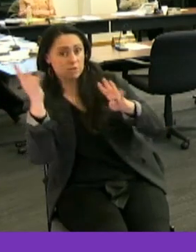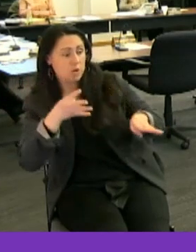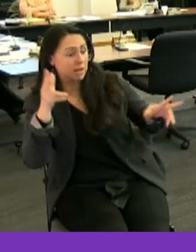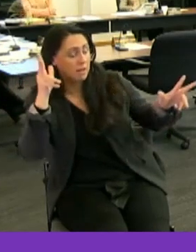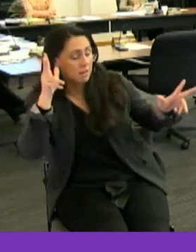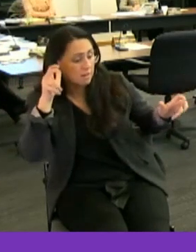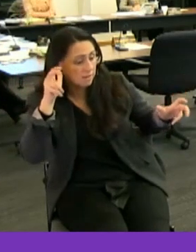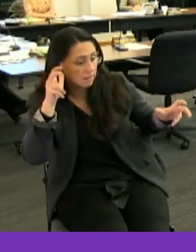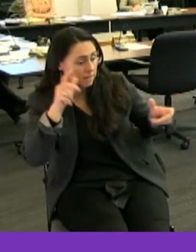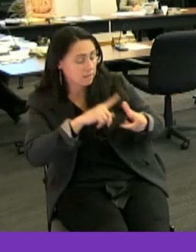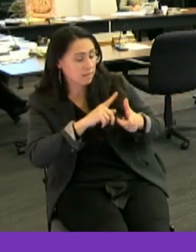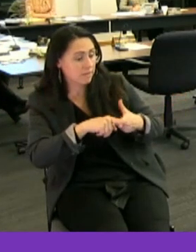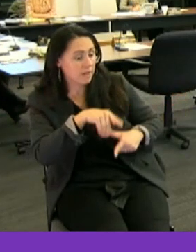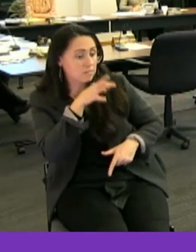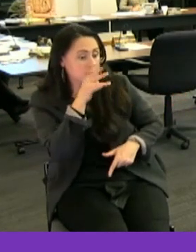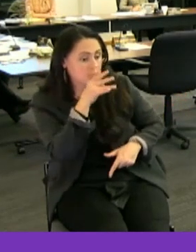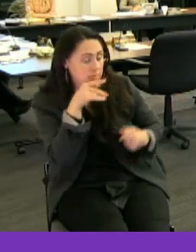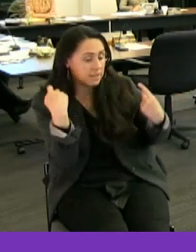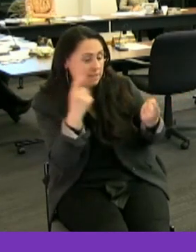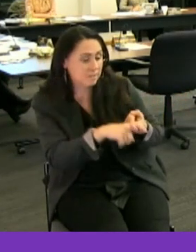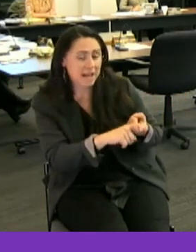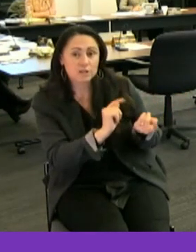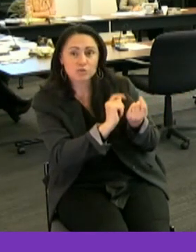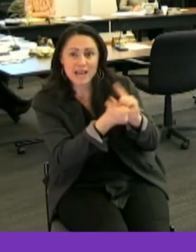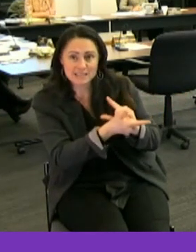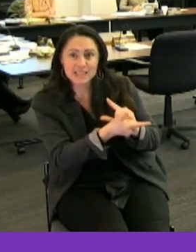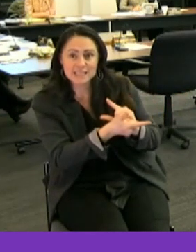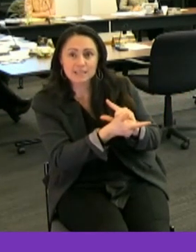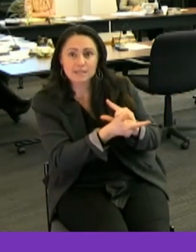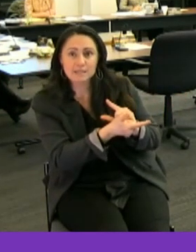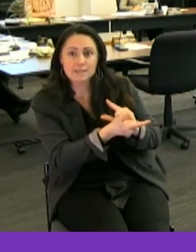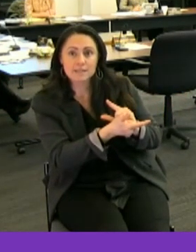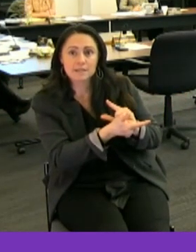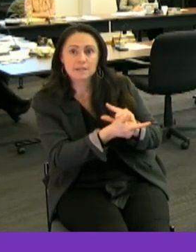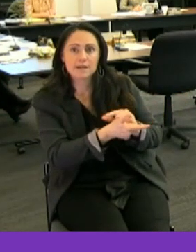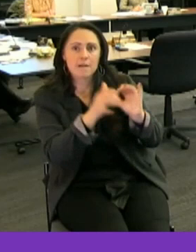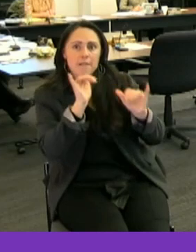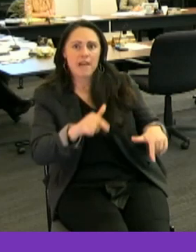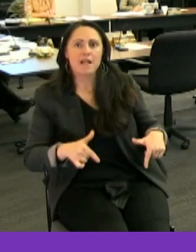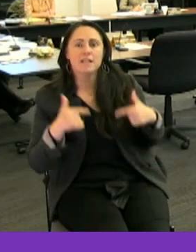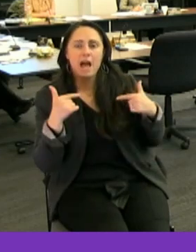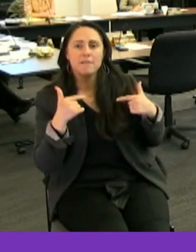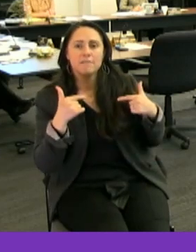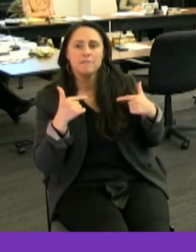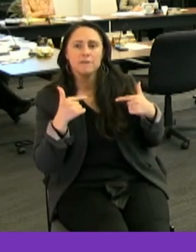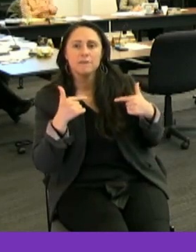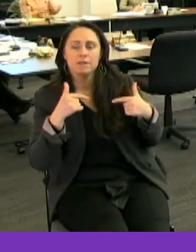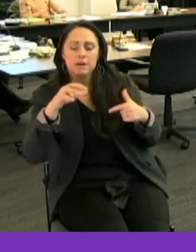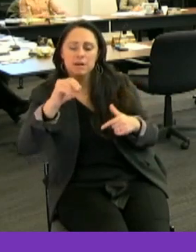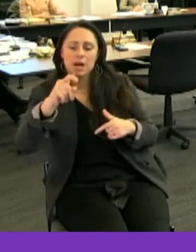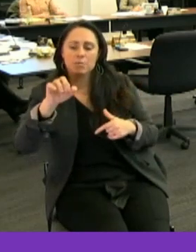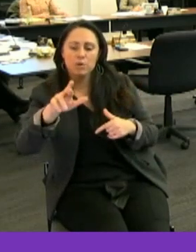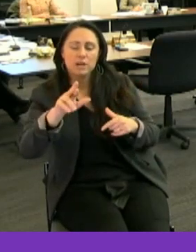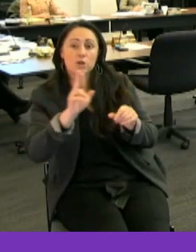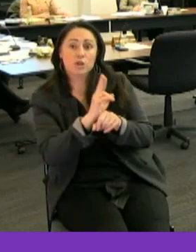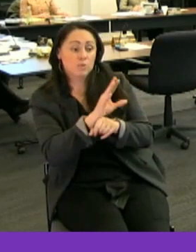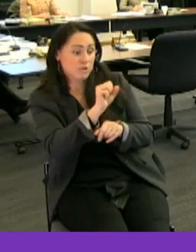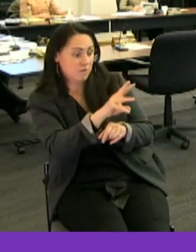to the meeting, and then translates from the meeting audio. That live operator utilizes software that